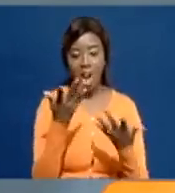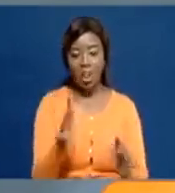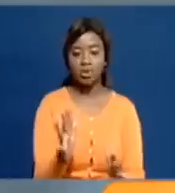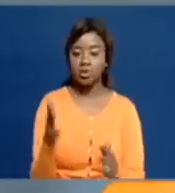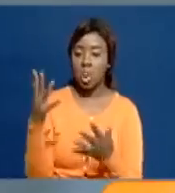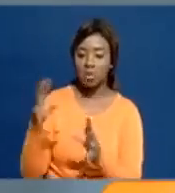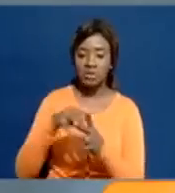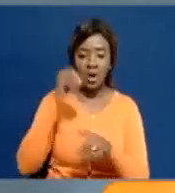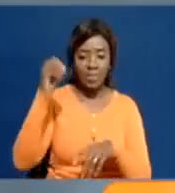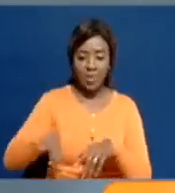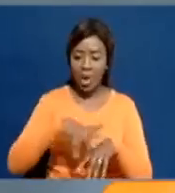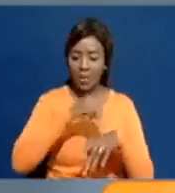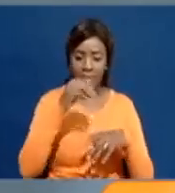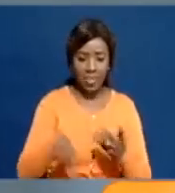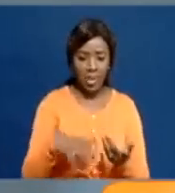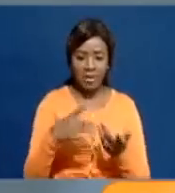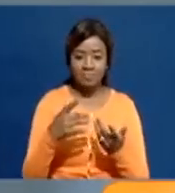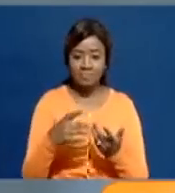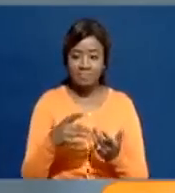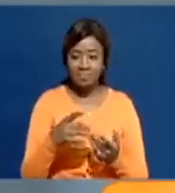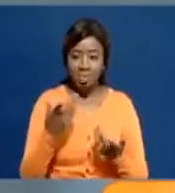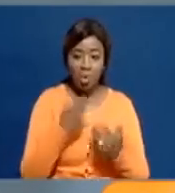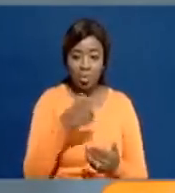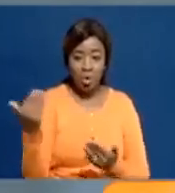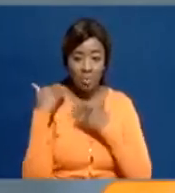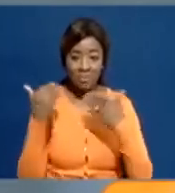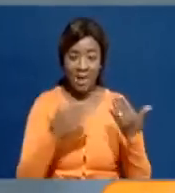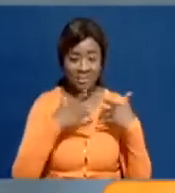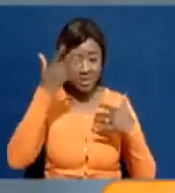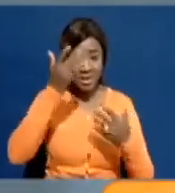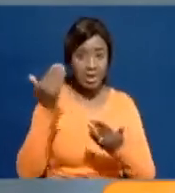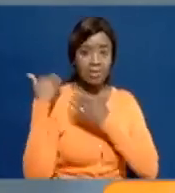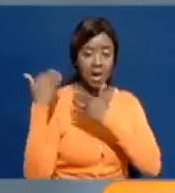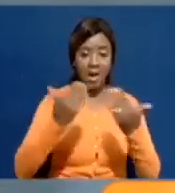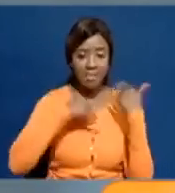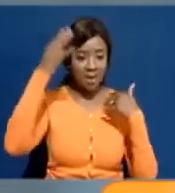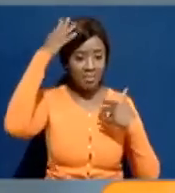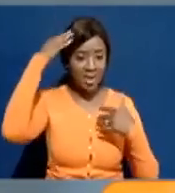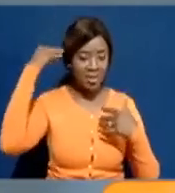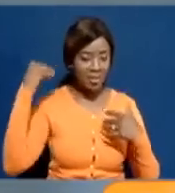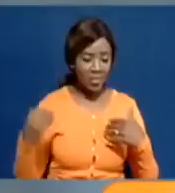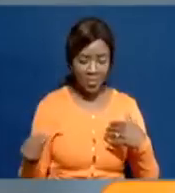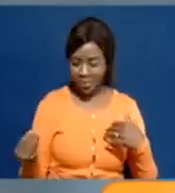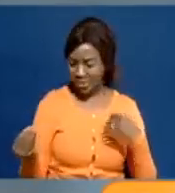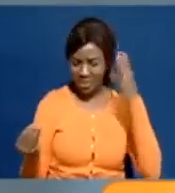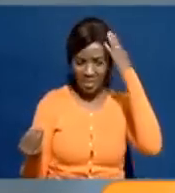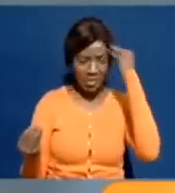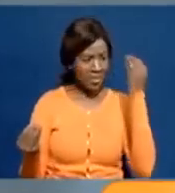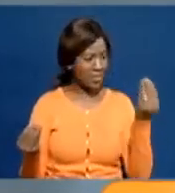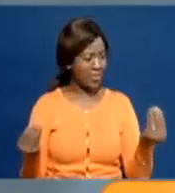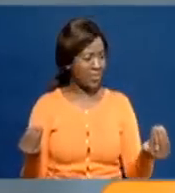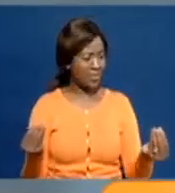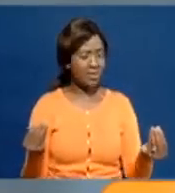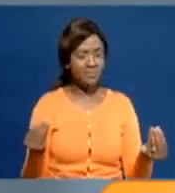prepare yourself psychologically. It's terrible going to the bathroom to shower and hair is falling off and hair is falling from your head. But then you know that there